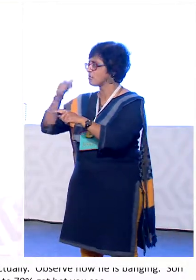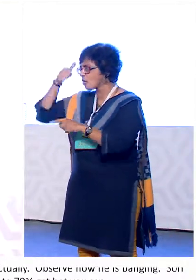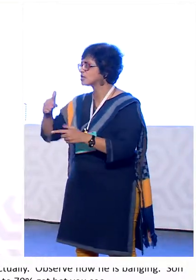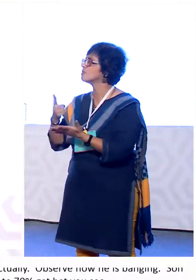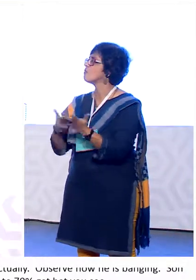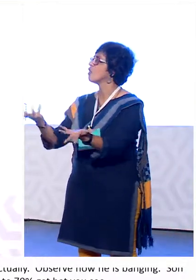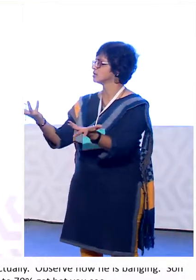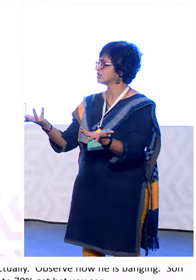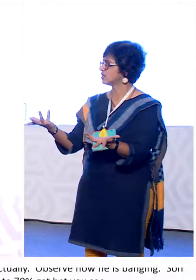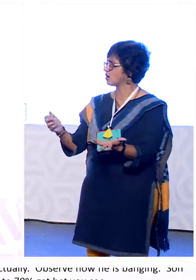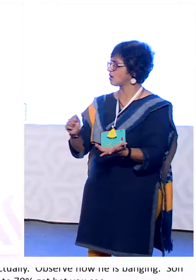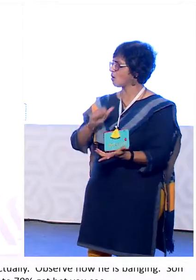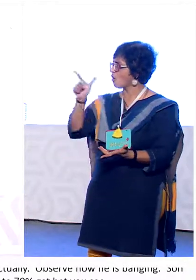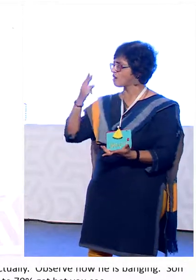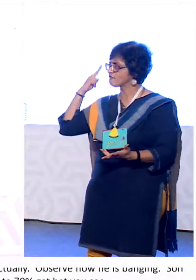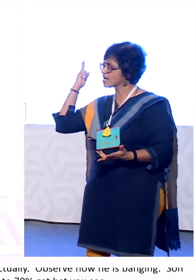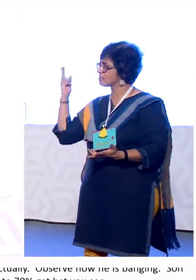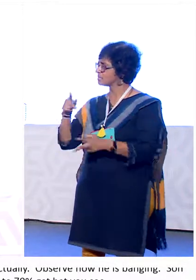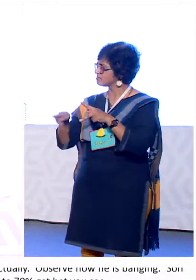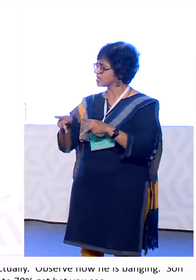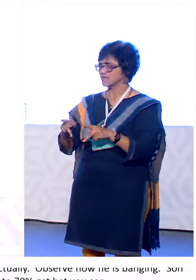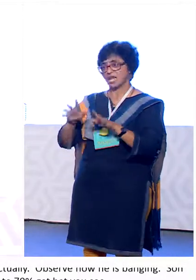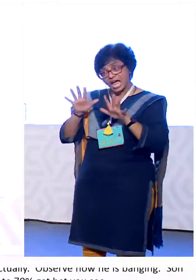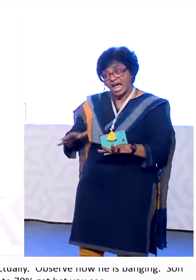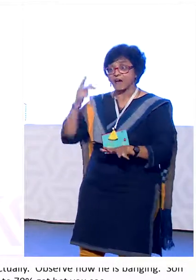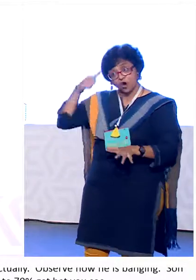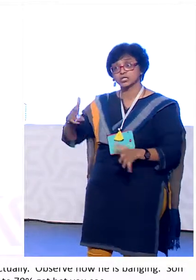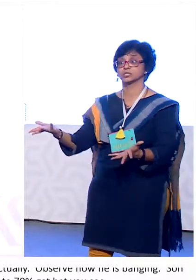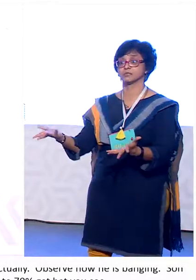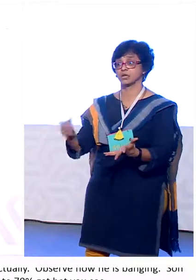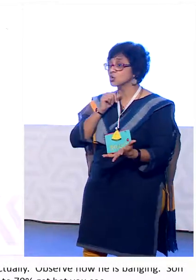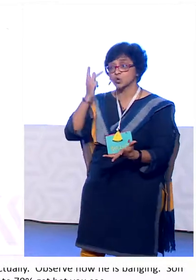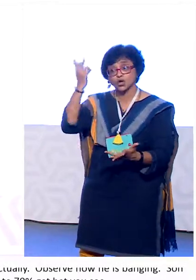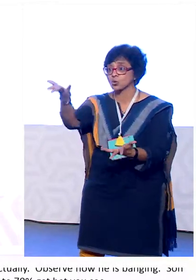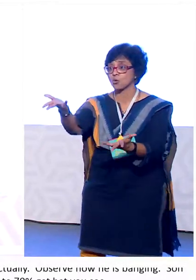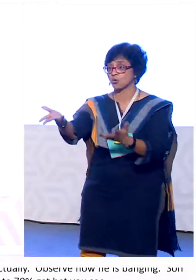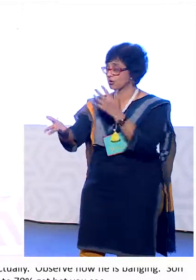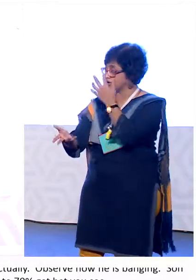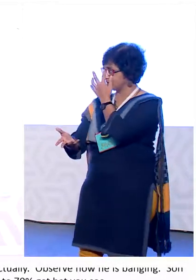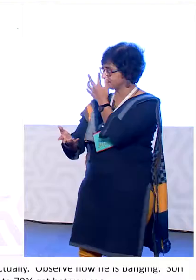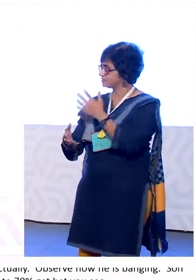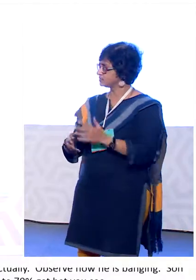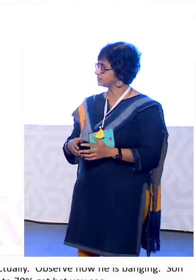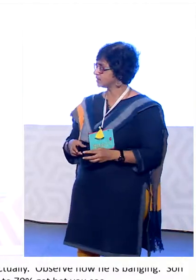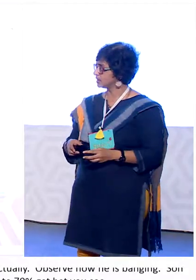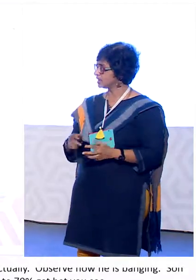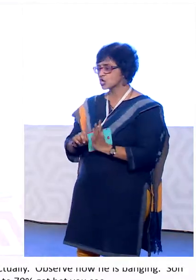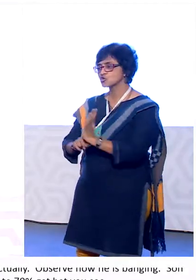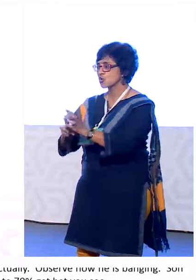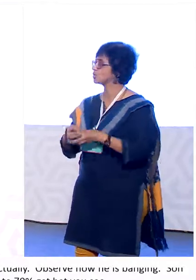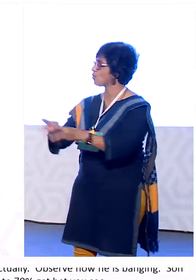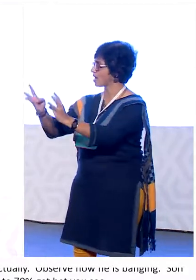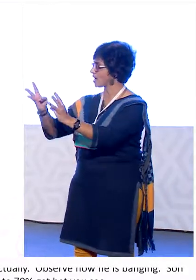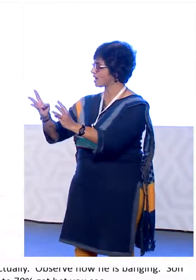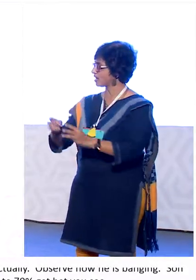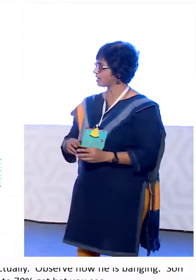Newtons, all these people, pretty odd people in their communities, leading humanity always into these